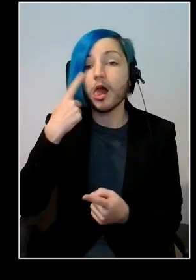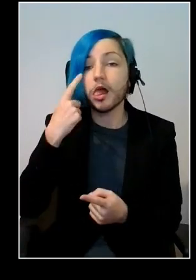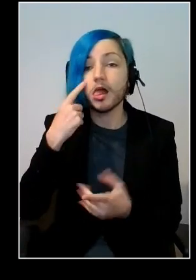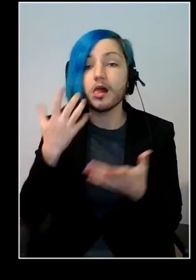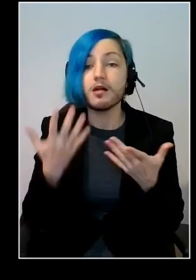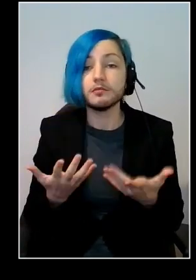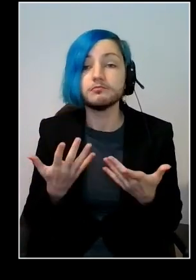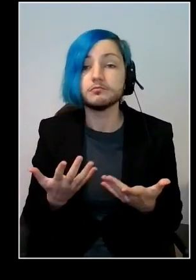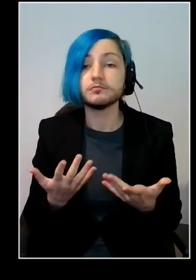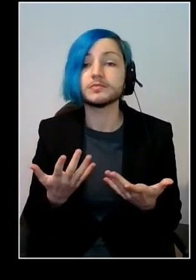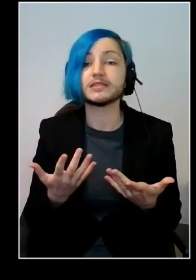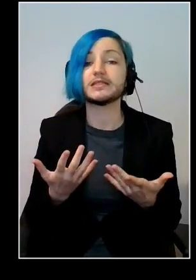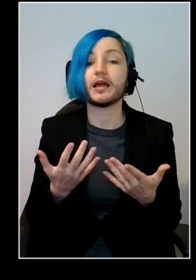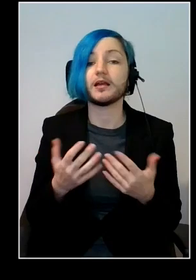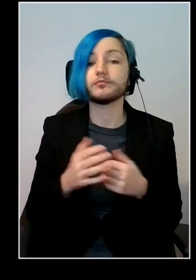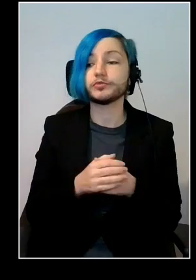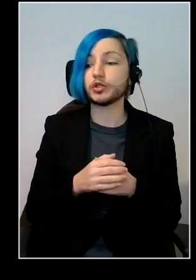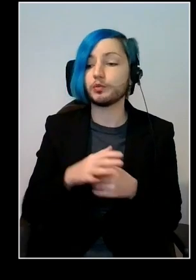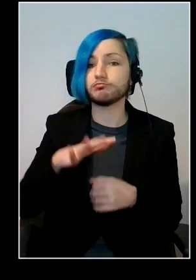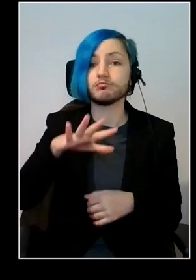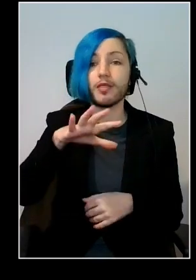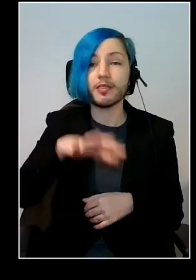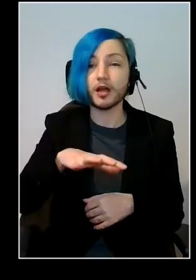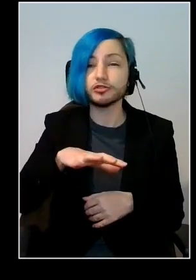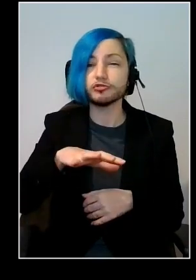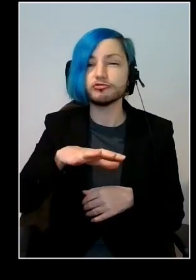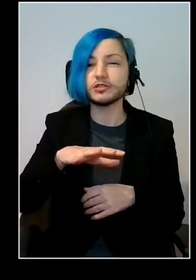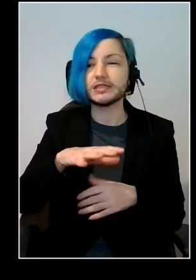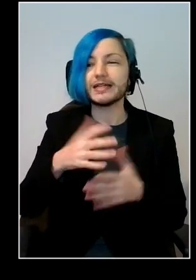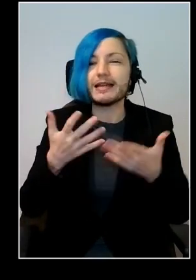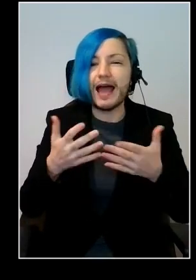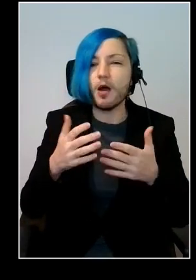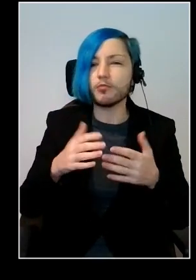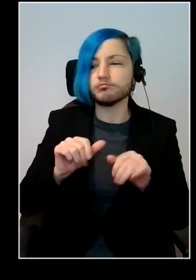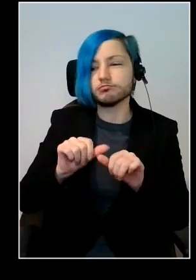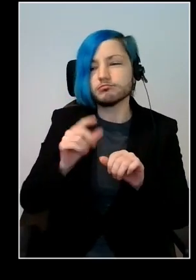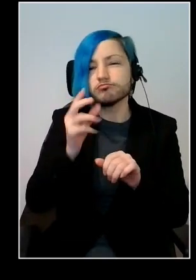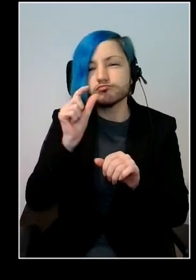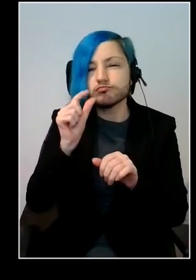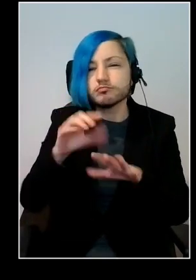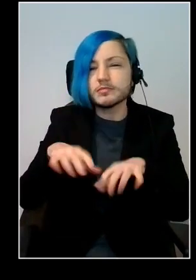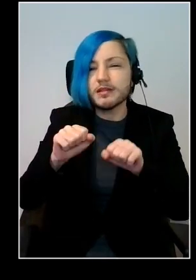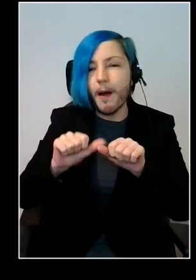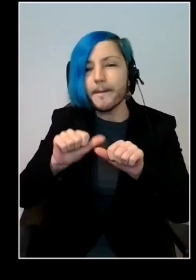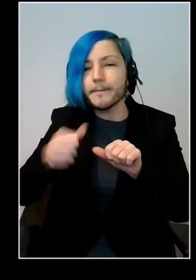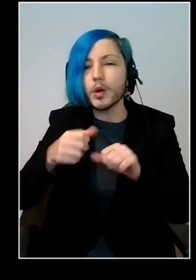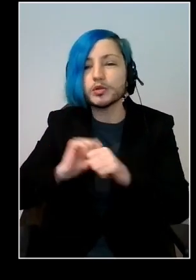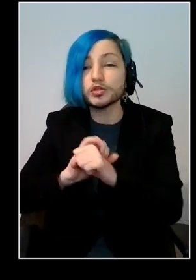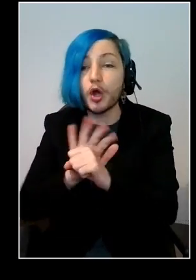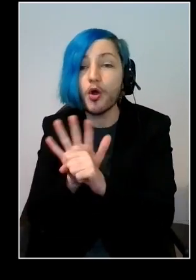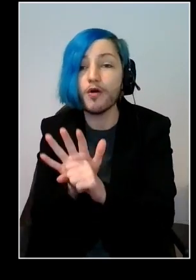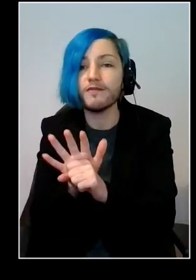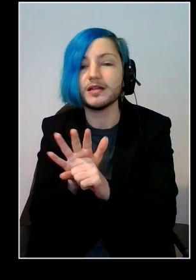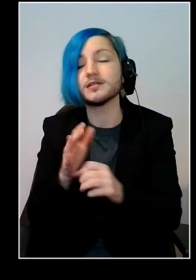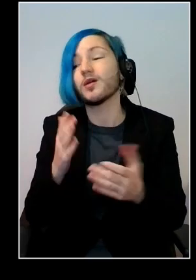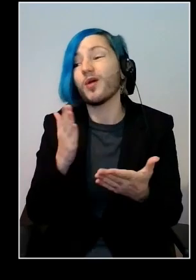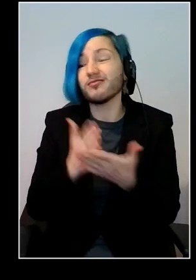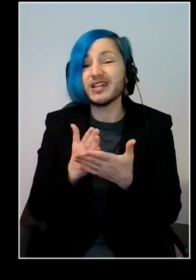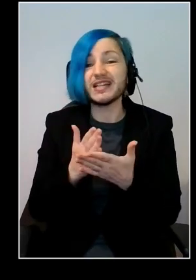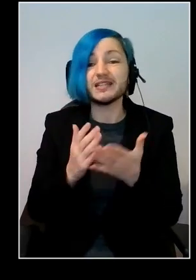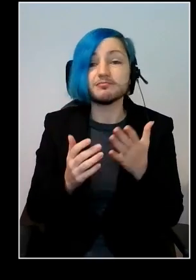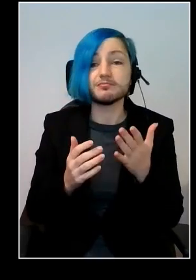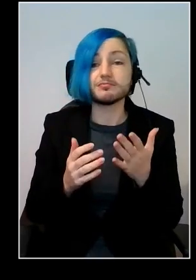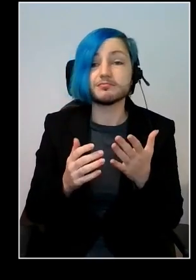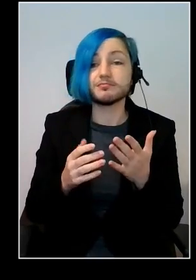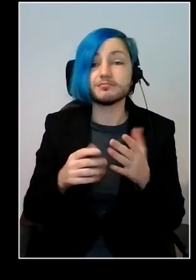country is emerging from the pandemic, it is skills and technical education that will be the key catalyst